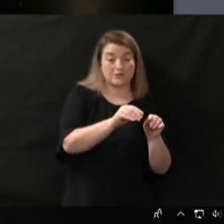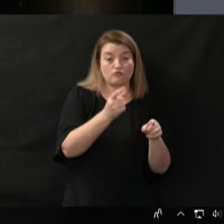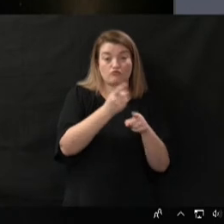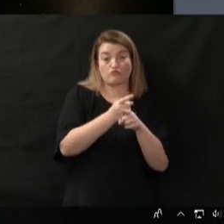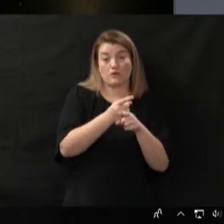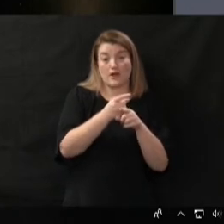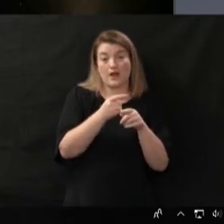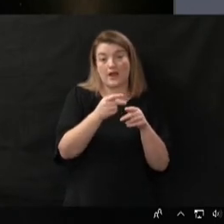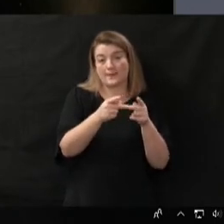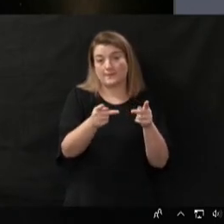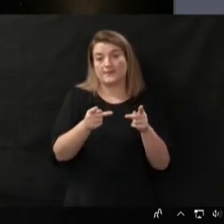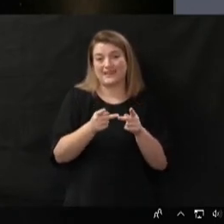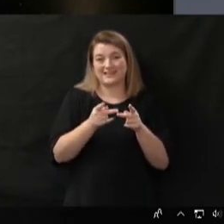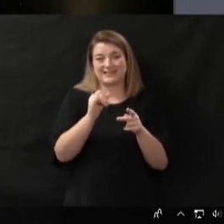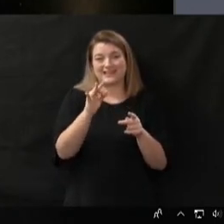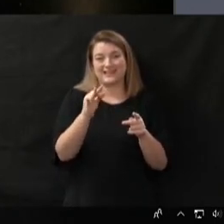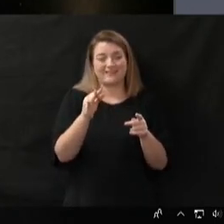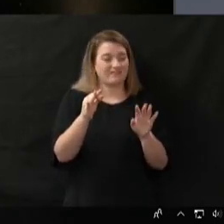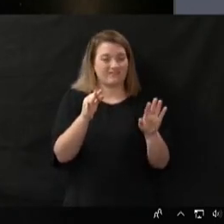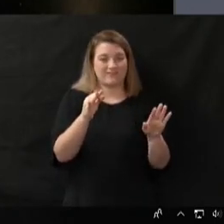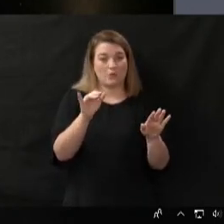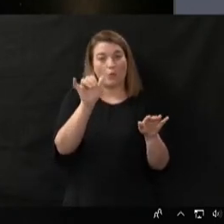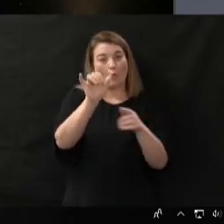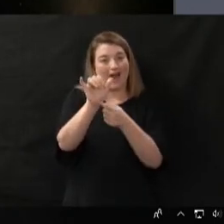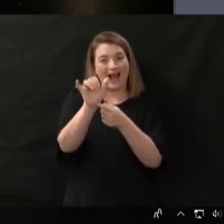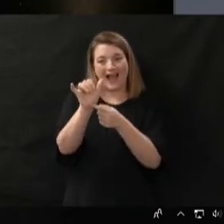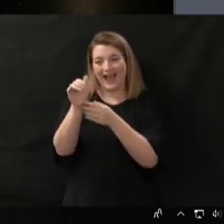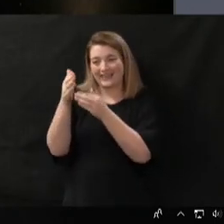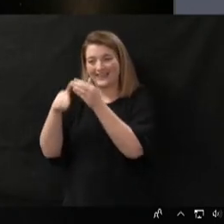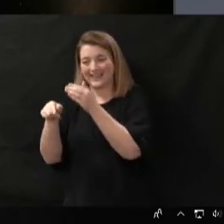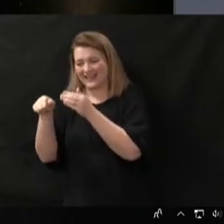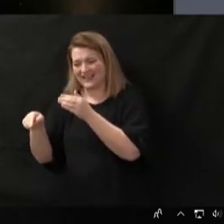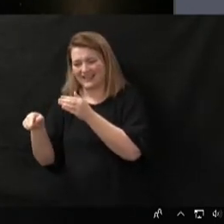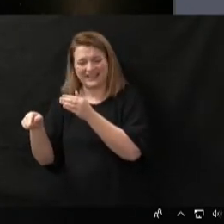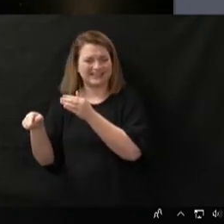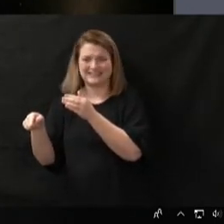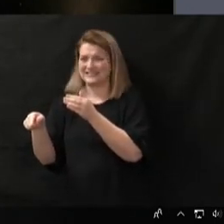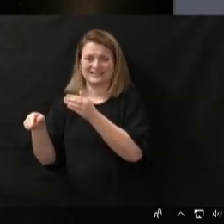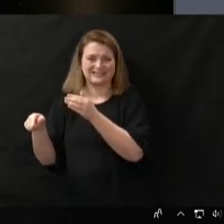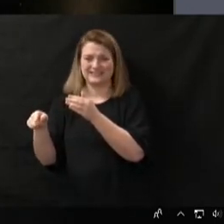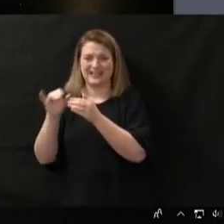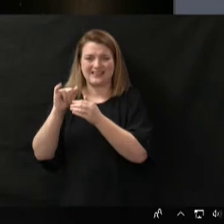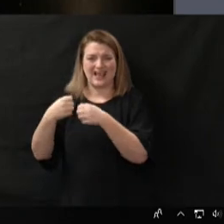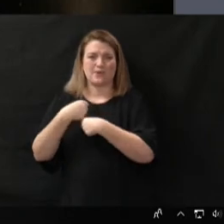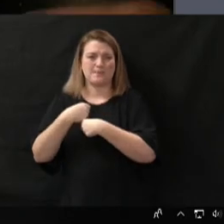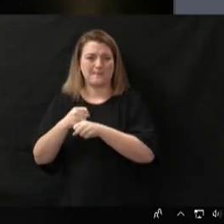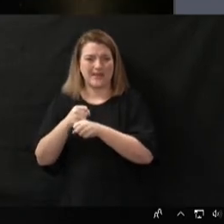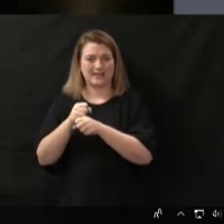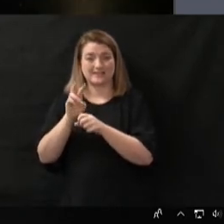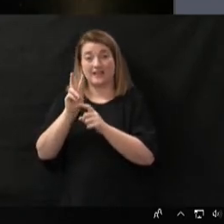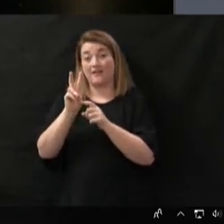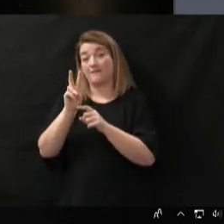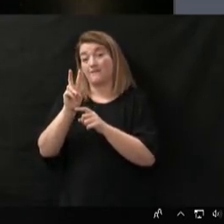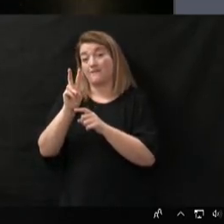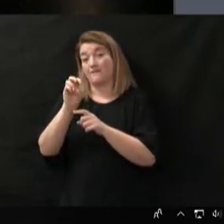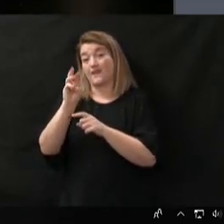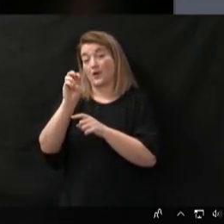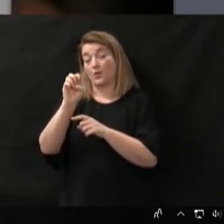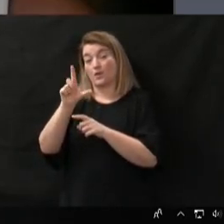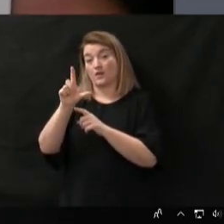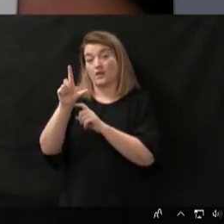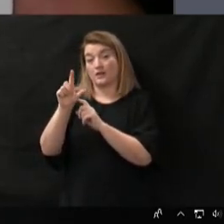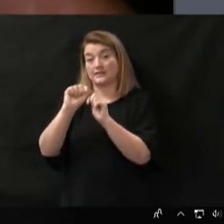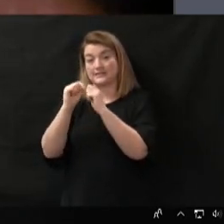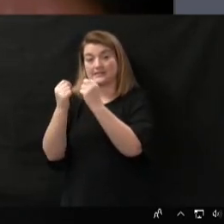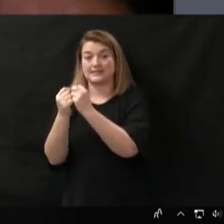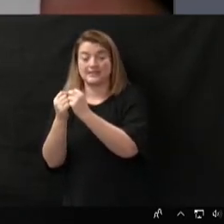basically makes it messes you up because it makes a vowel team, or if you have a W at the end. So make sure to look at the little boxes,